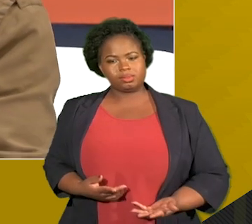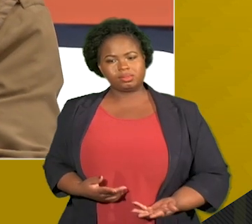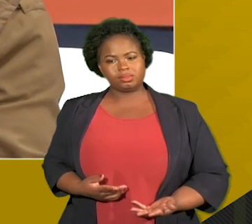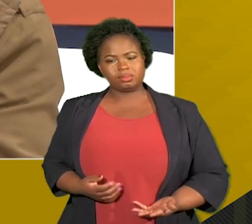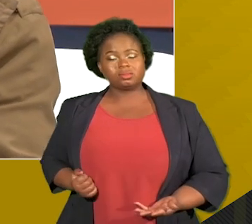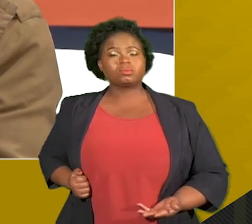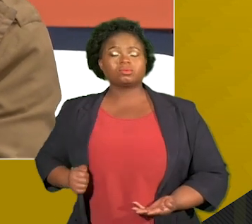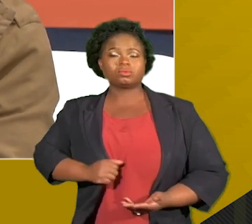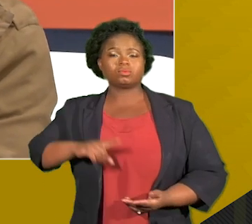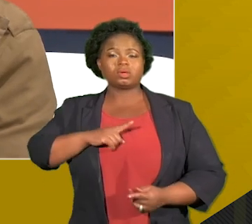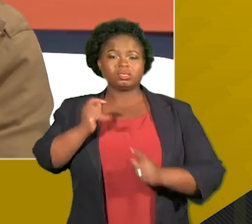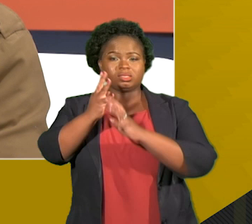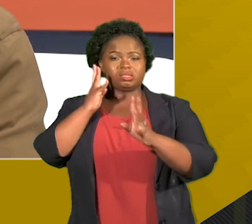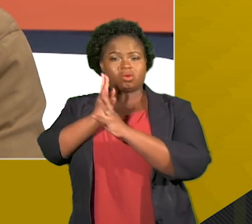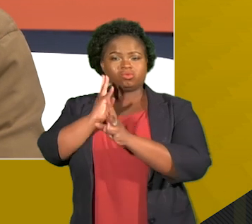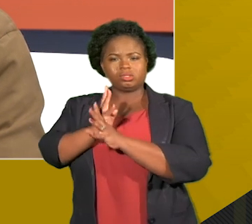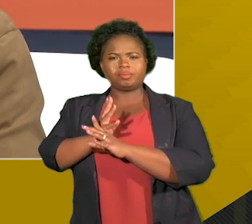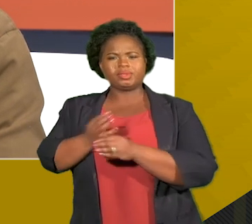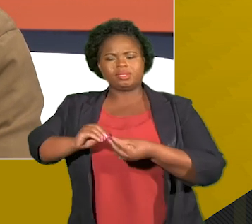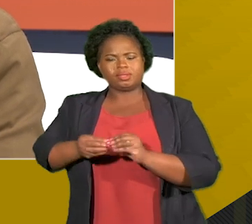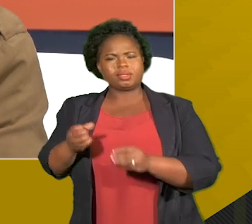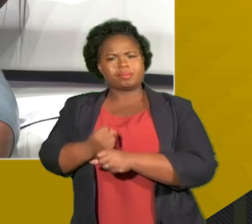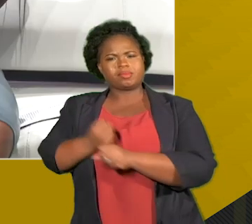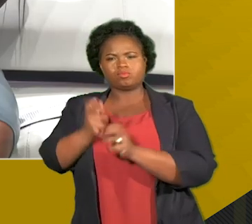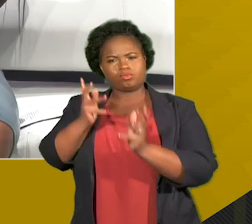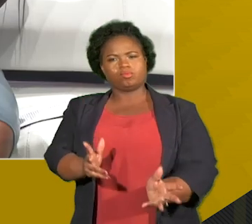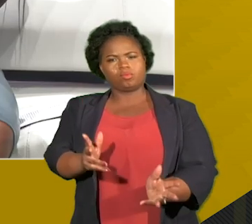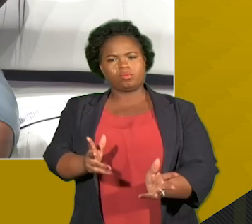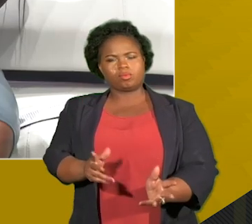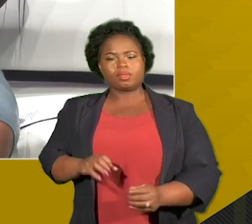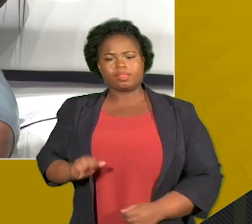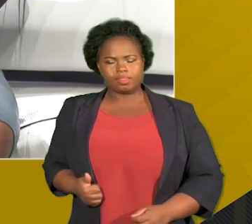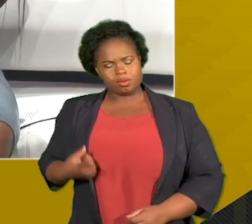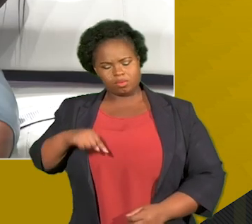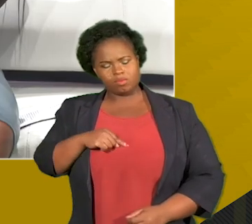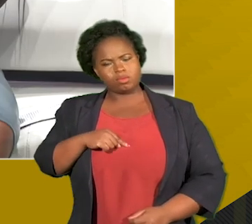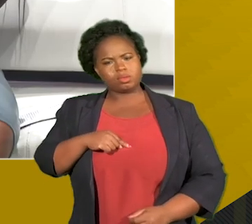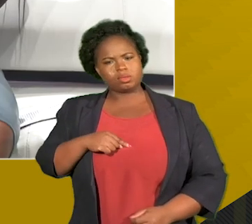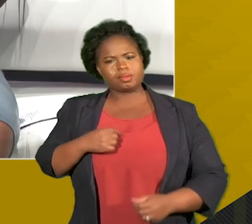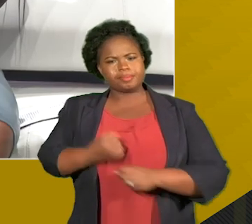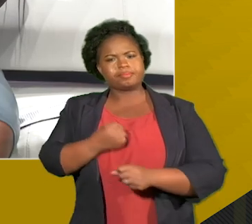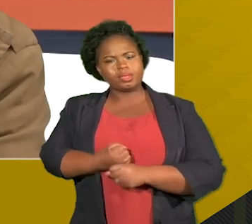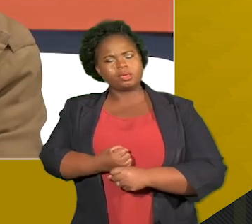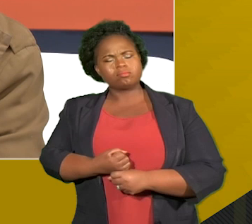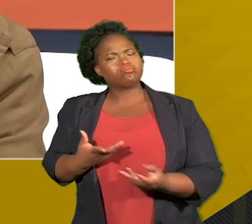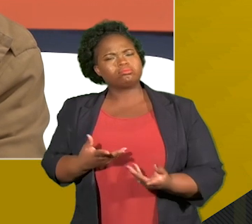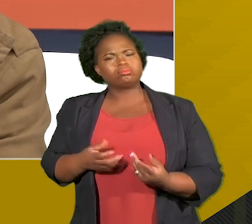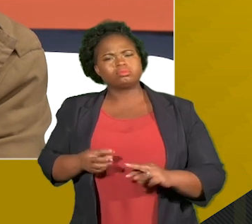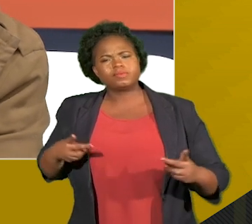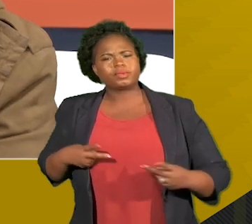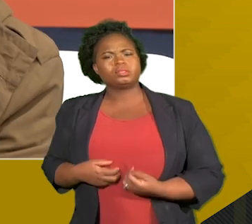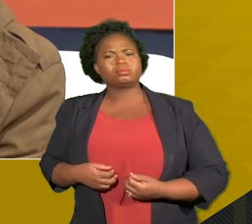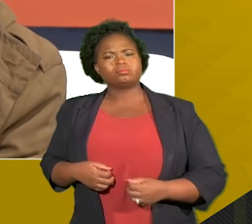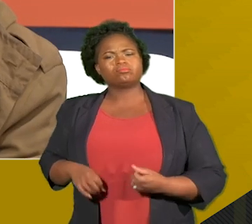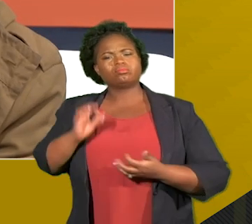Township has been built to be whatever it is. And in the township, we came out and created spaceships through storytelling